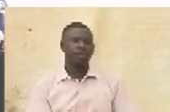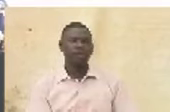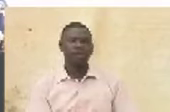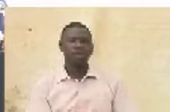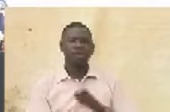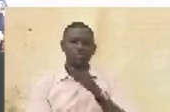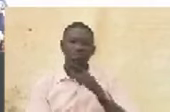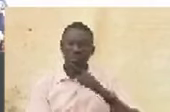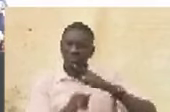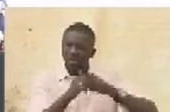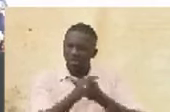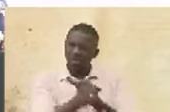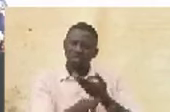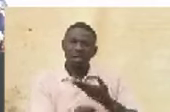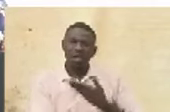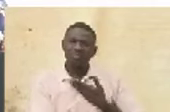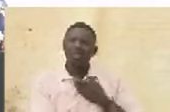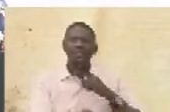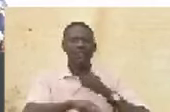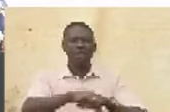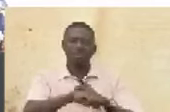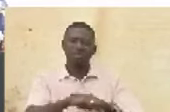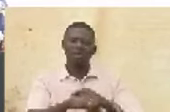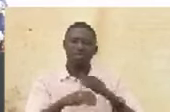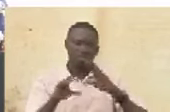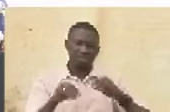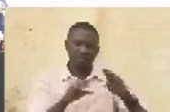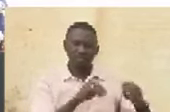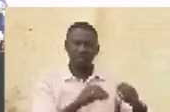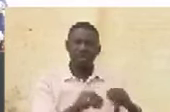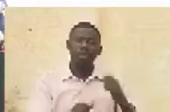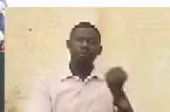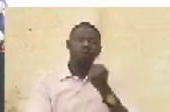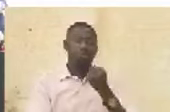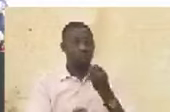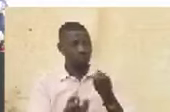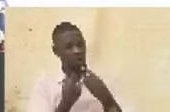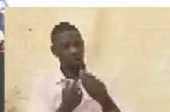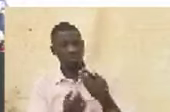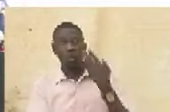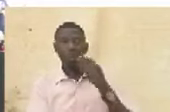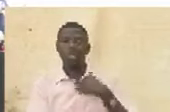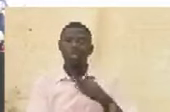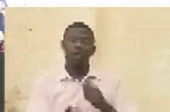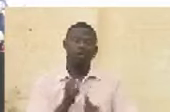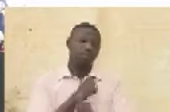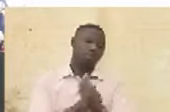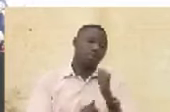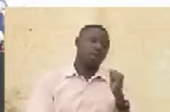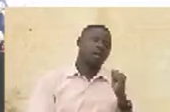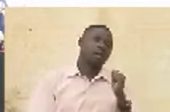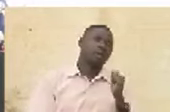was injured during this process? Because you told us that when they come back,